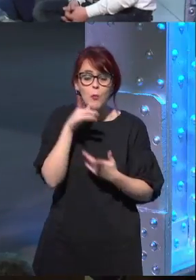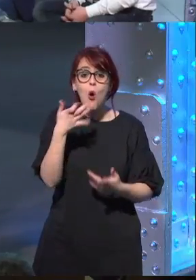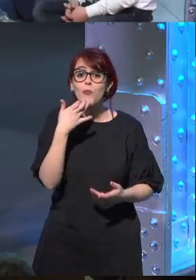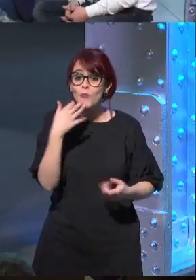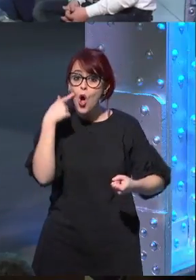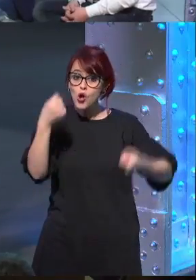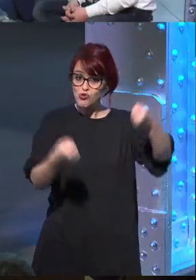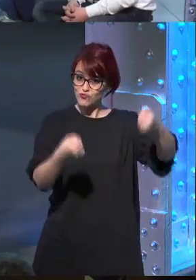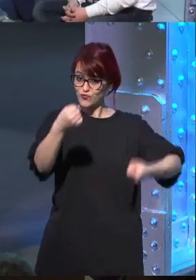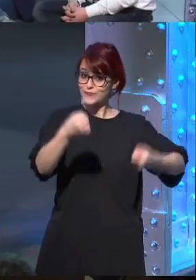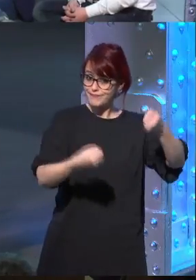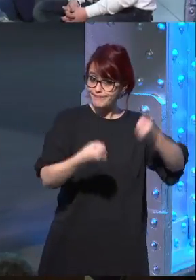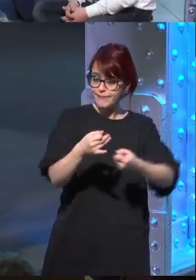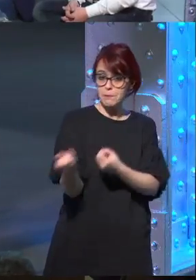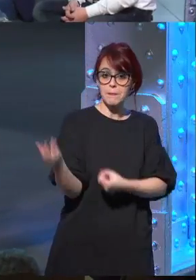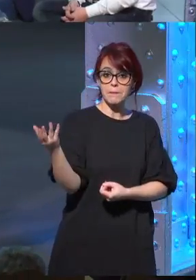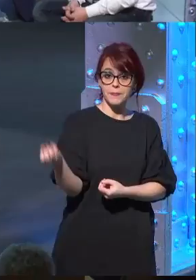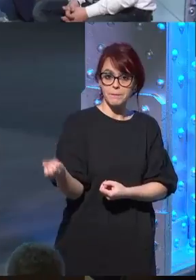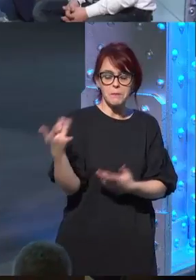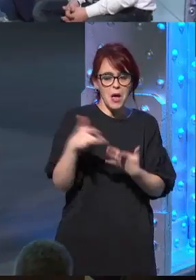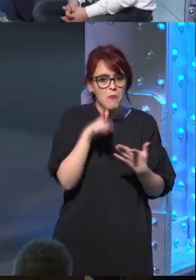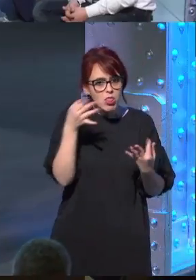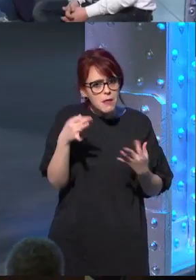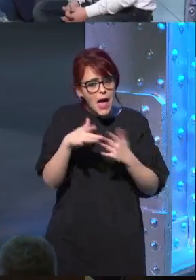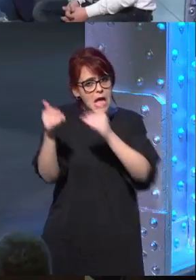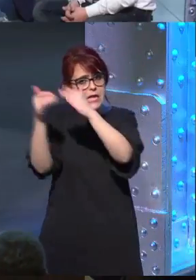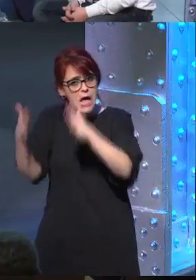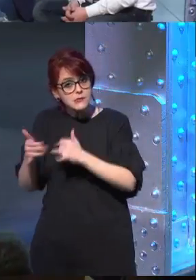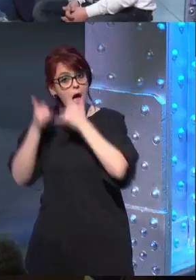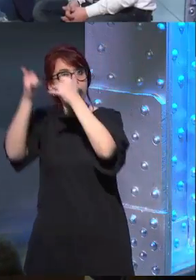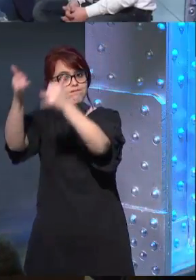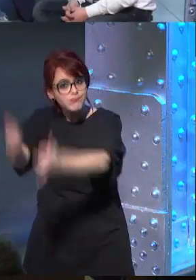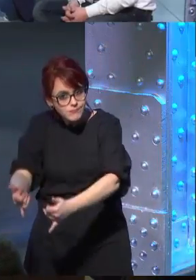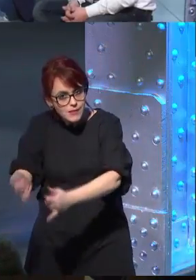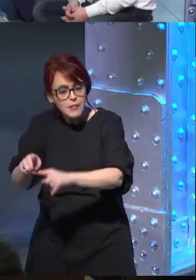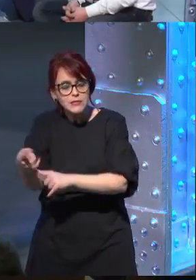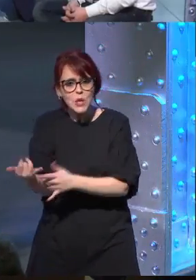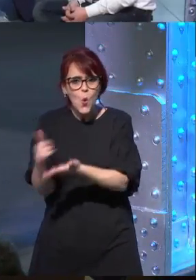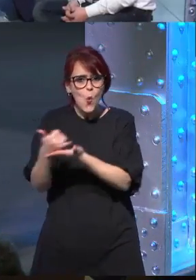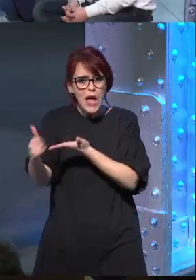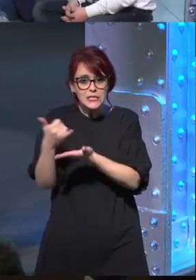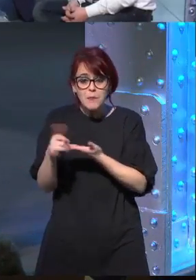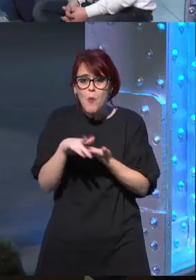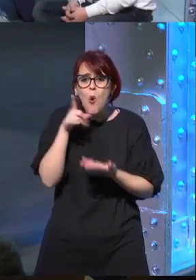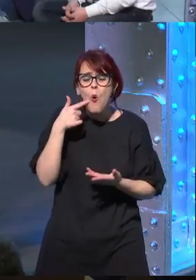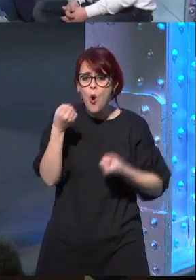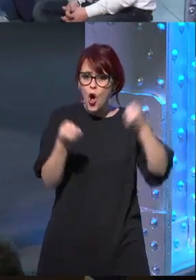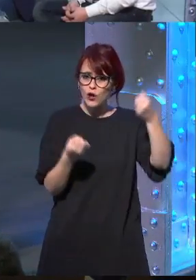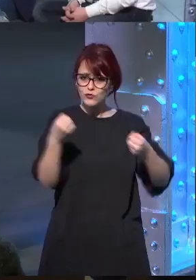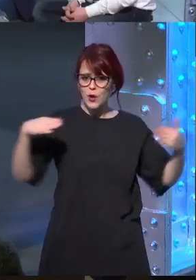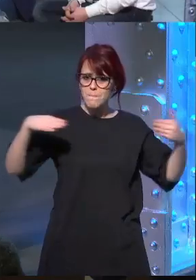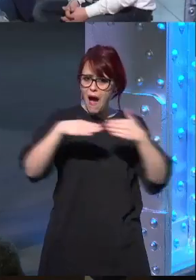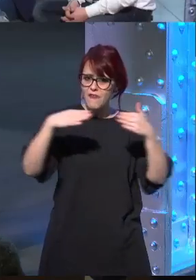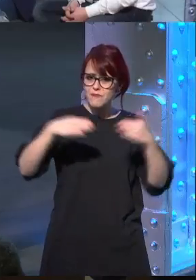cannot wait to see. And this happens even when we drive, even to adults. They cannot wait until they arrive to wherever